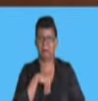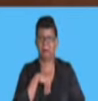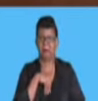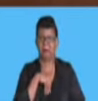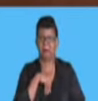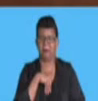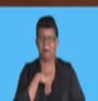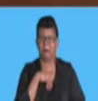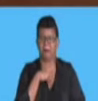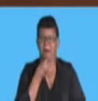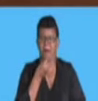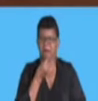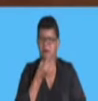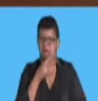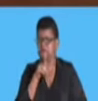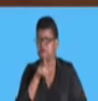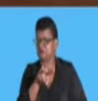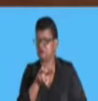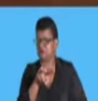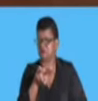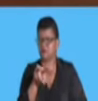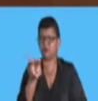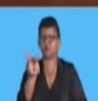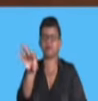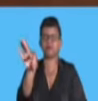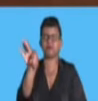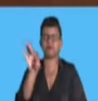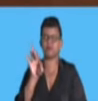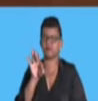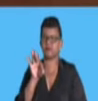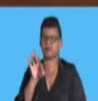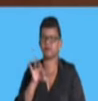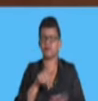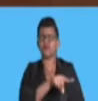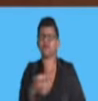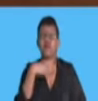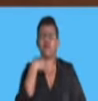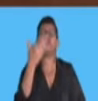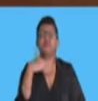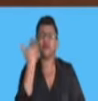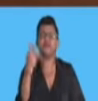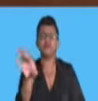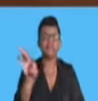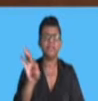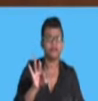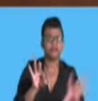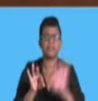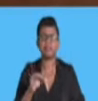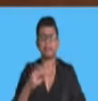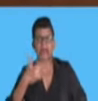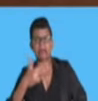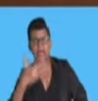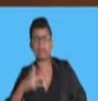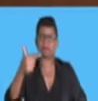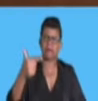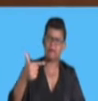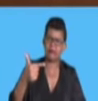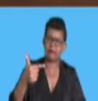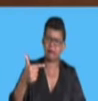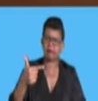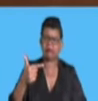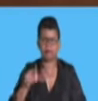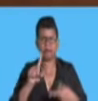as selective references to the coups in Fiji, 1987, 2000, and 2006,